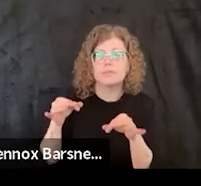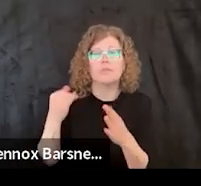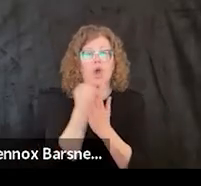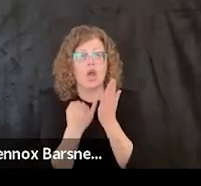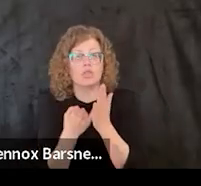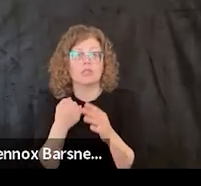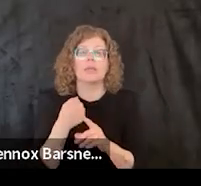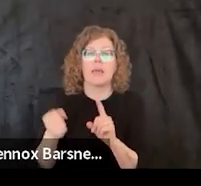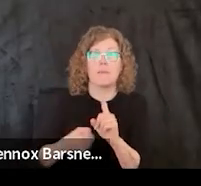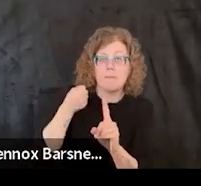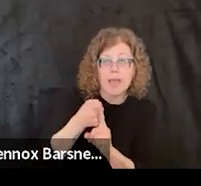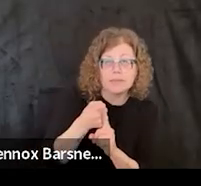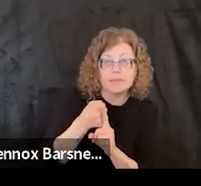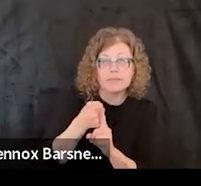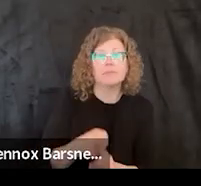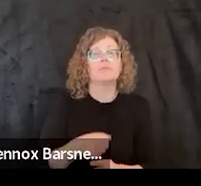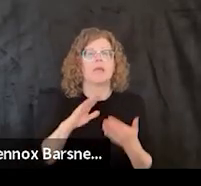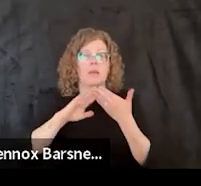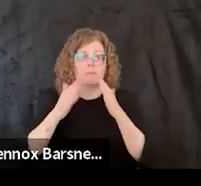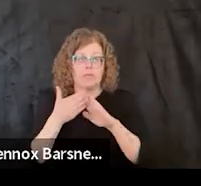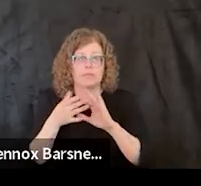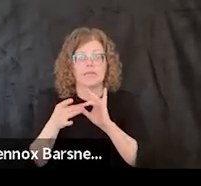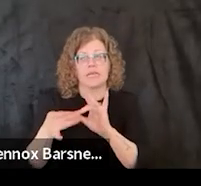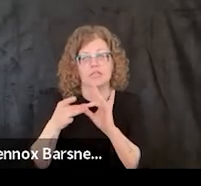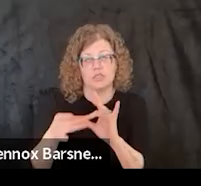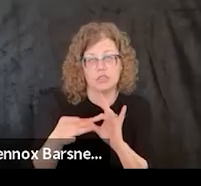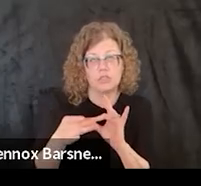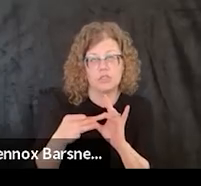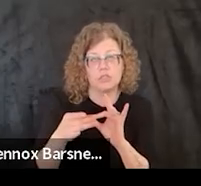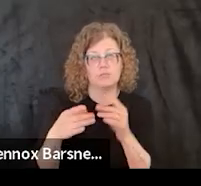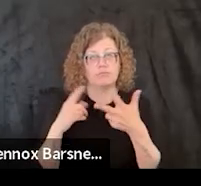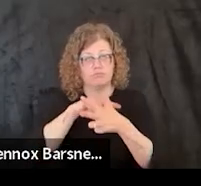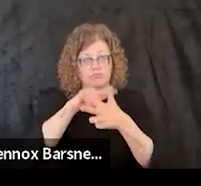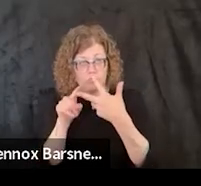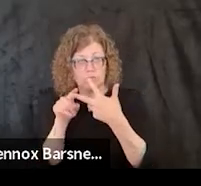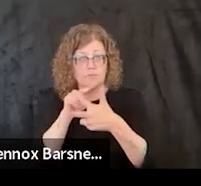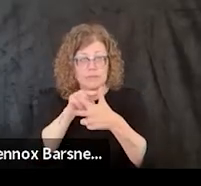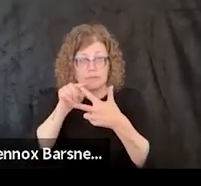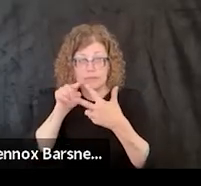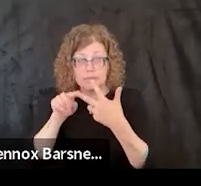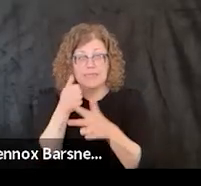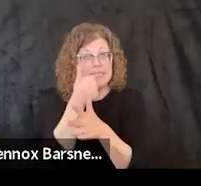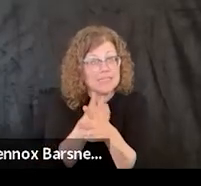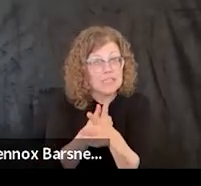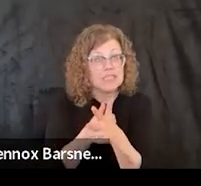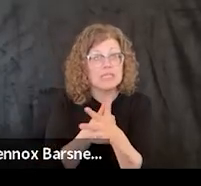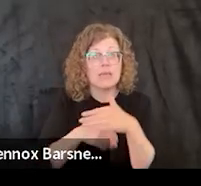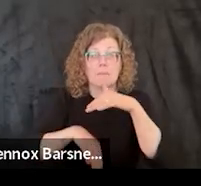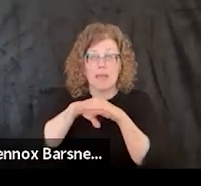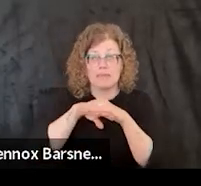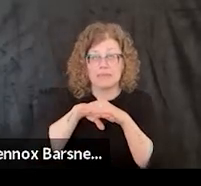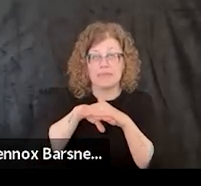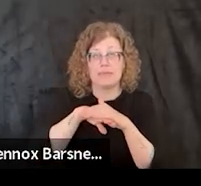connection. Each of these sections should not exceed 500 words each. Just keep in mind that the word counts are